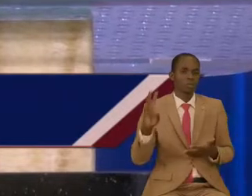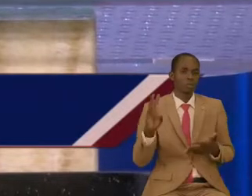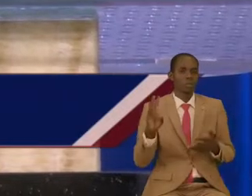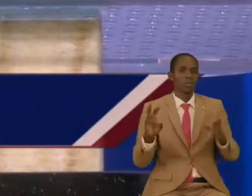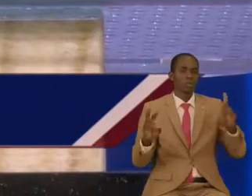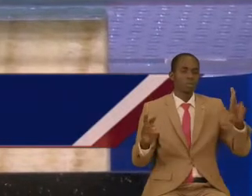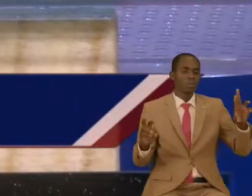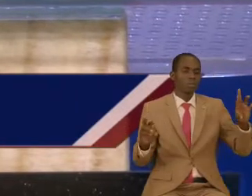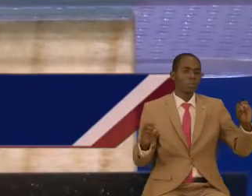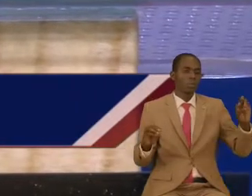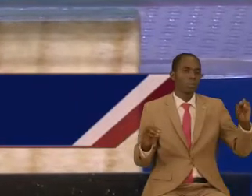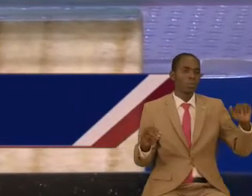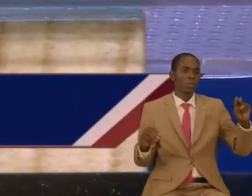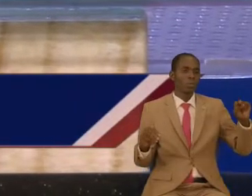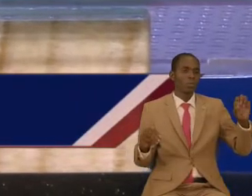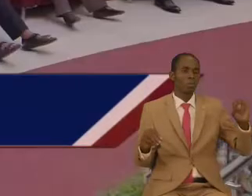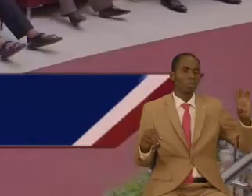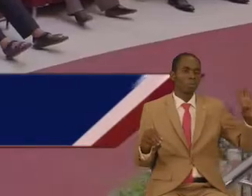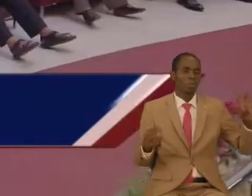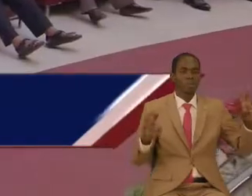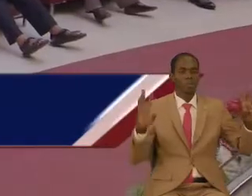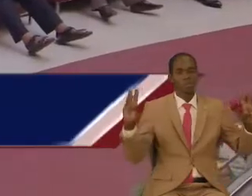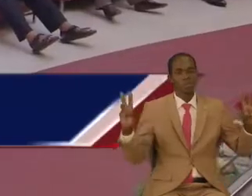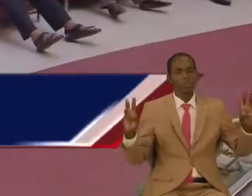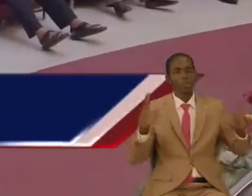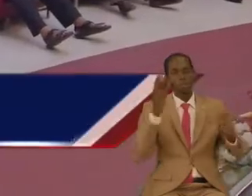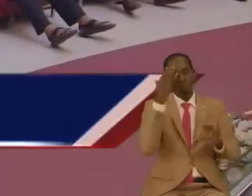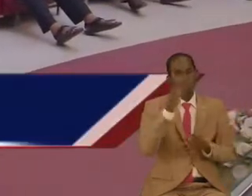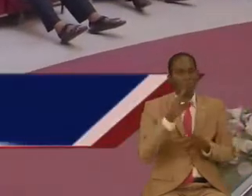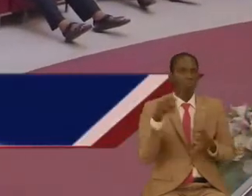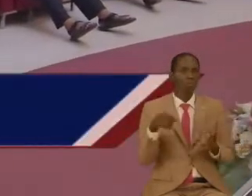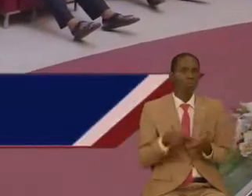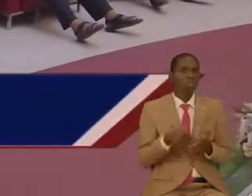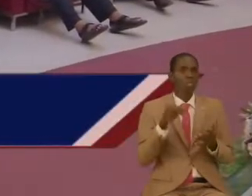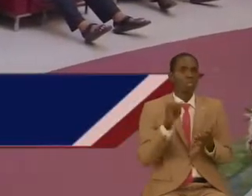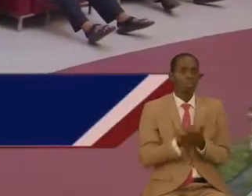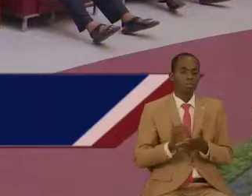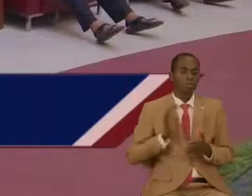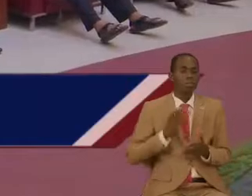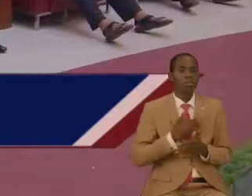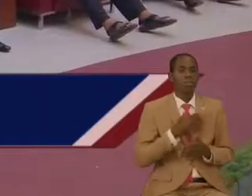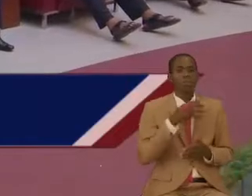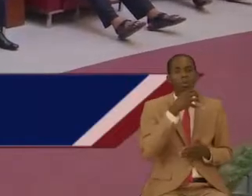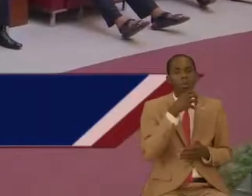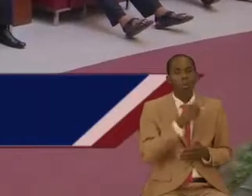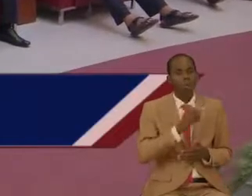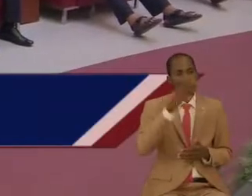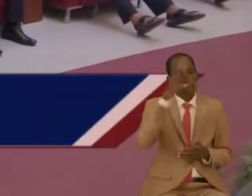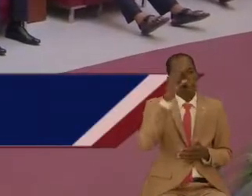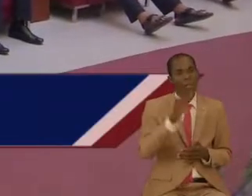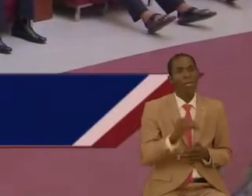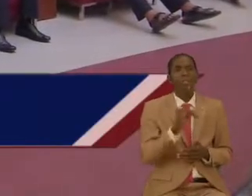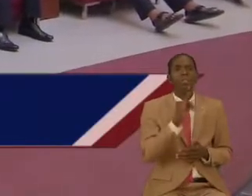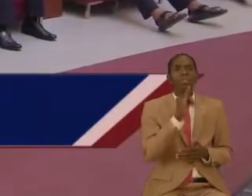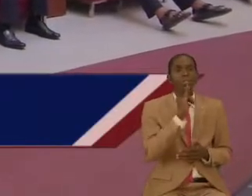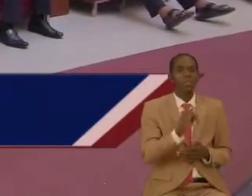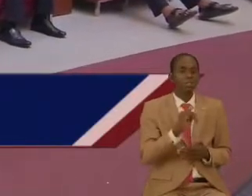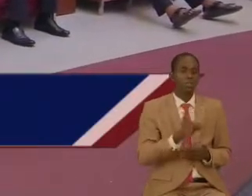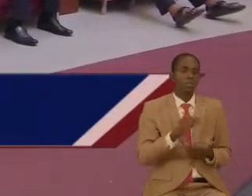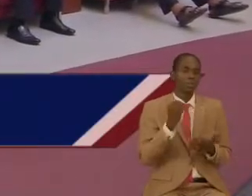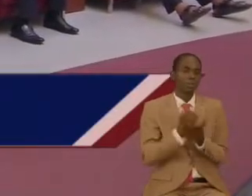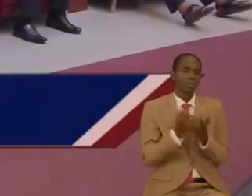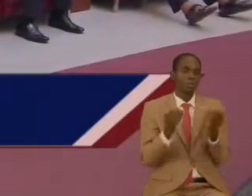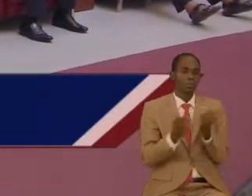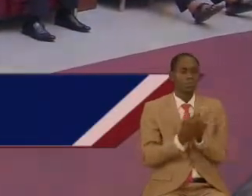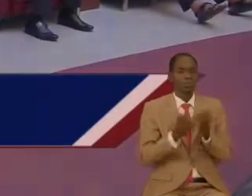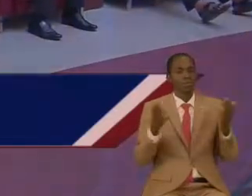from verse 6. Knowing this, that our old man is